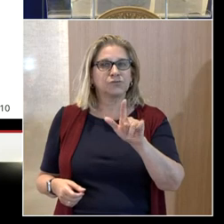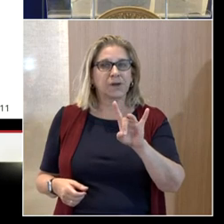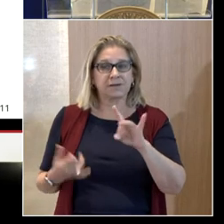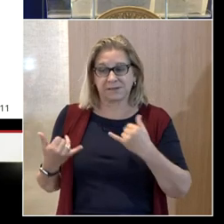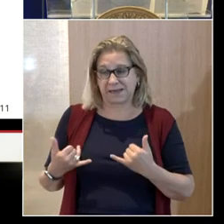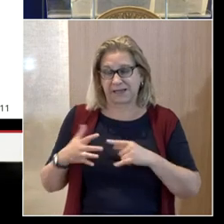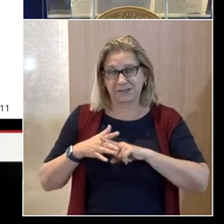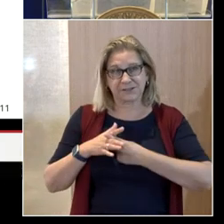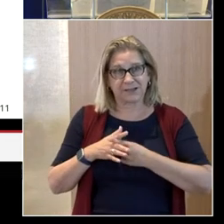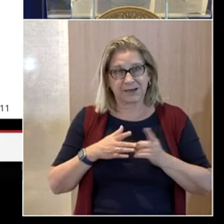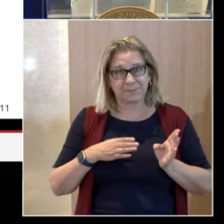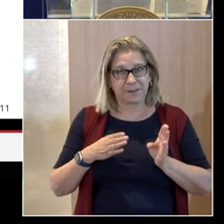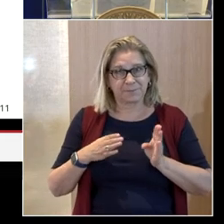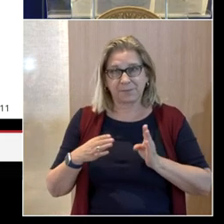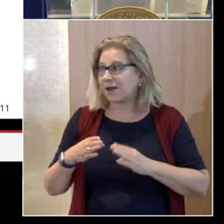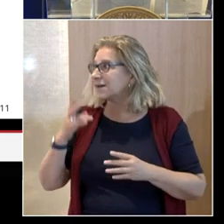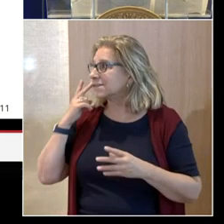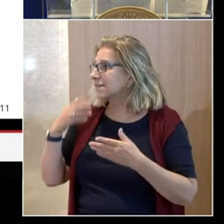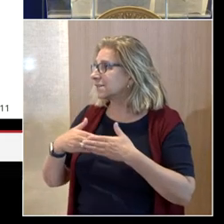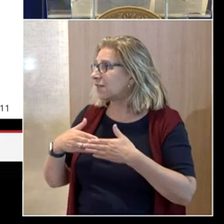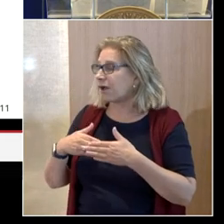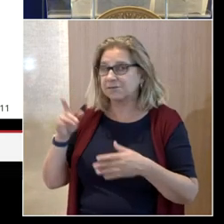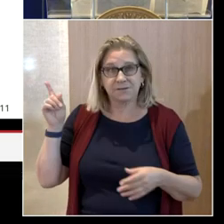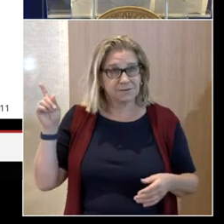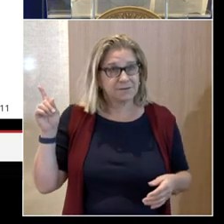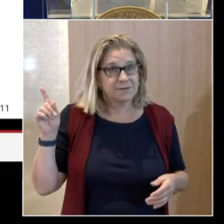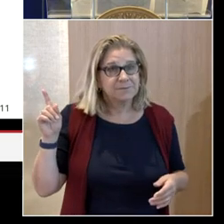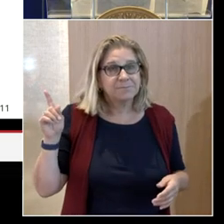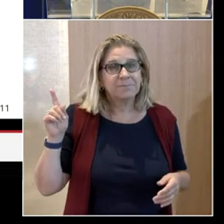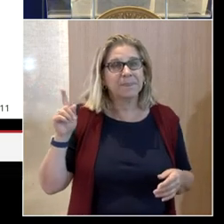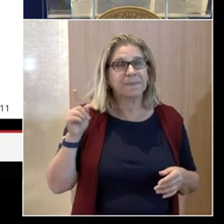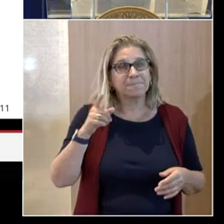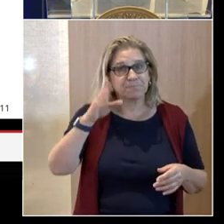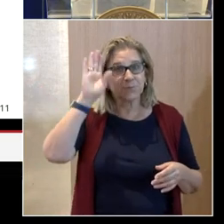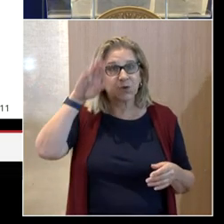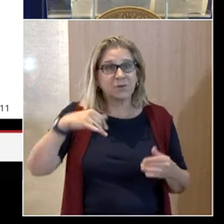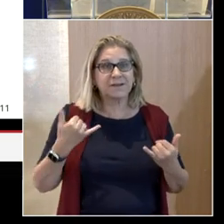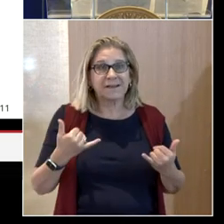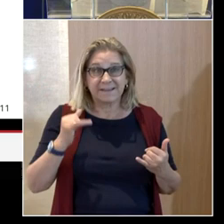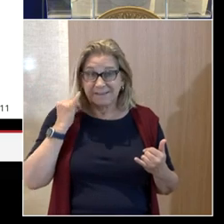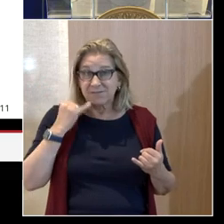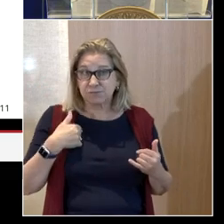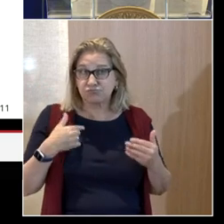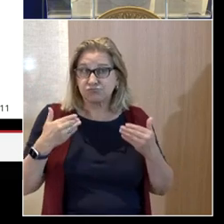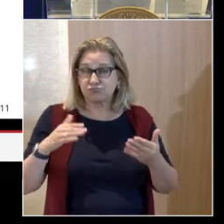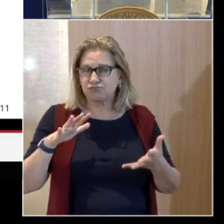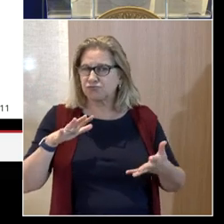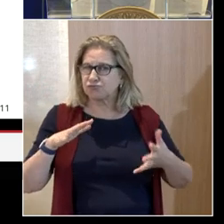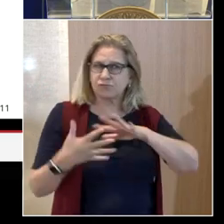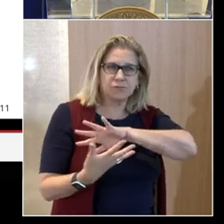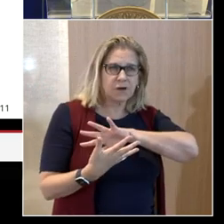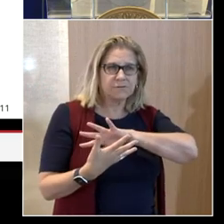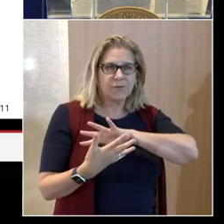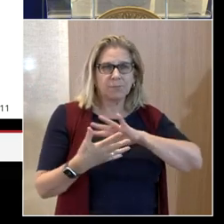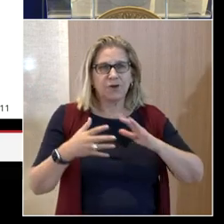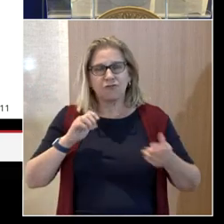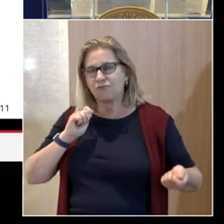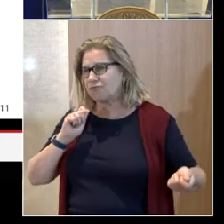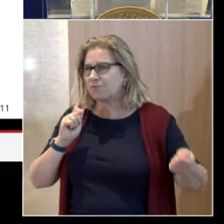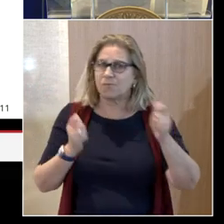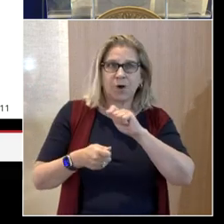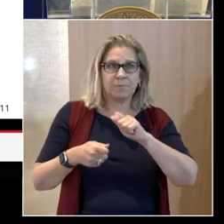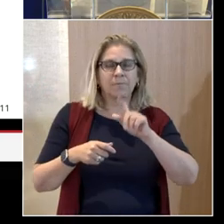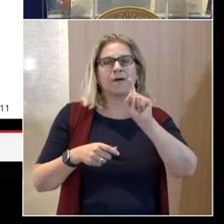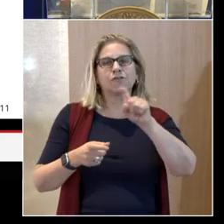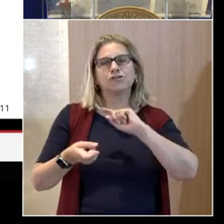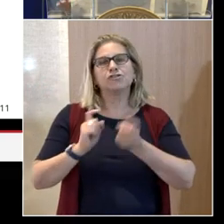We also know that in order to truly transform downtown, We need to change the space. Downtown